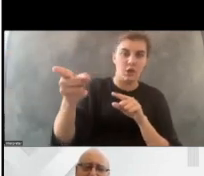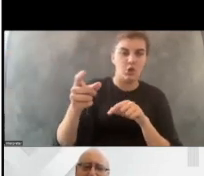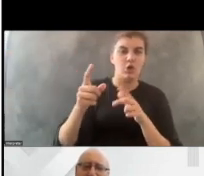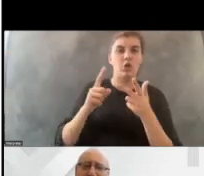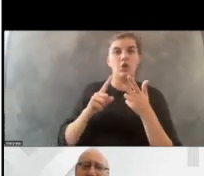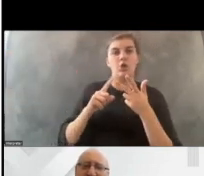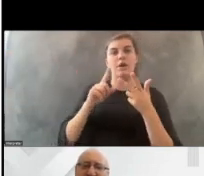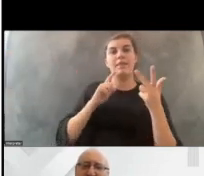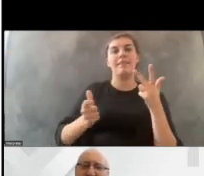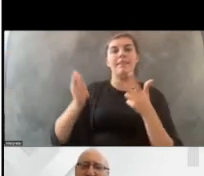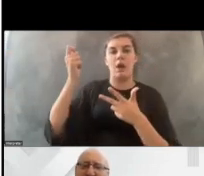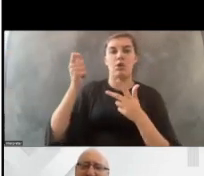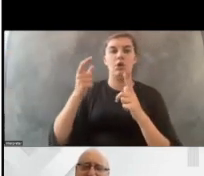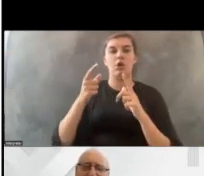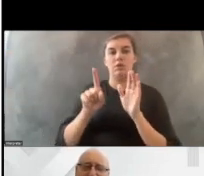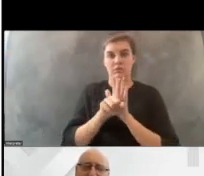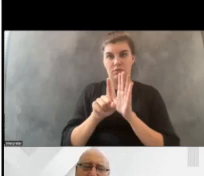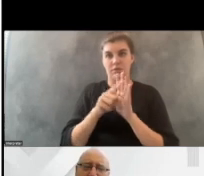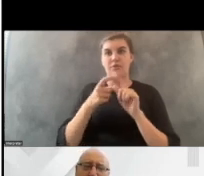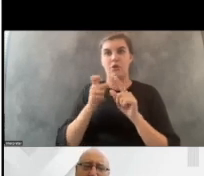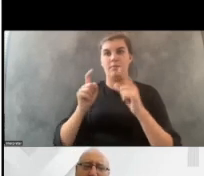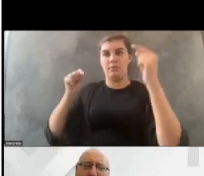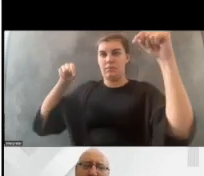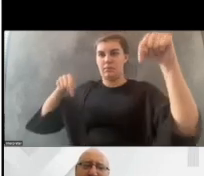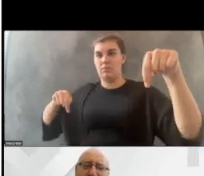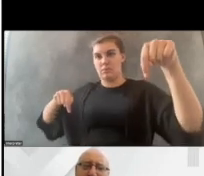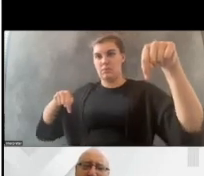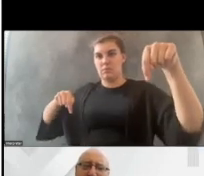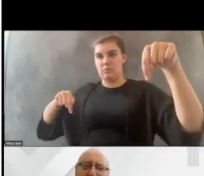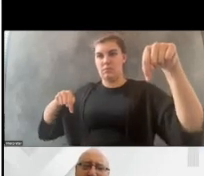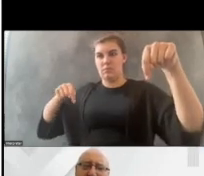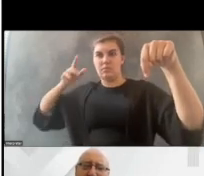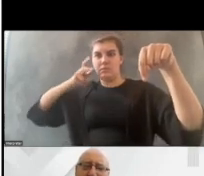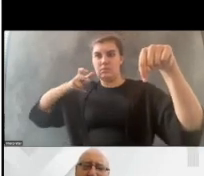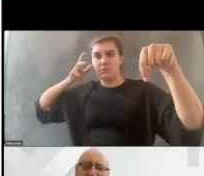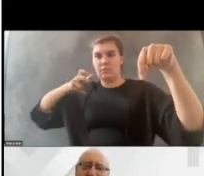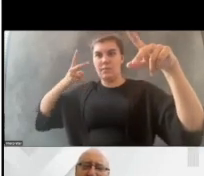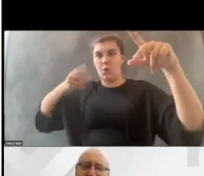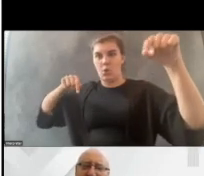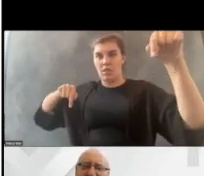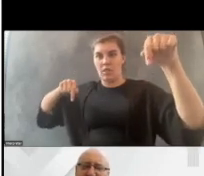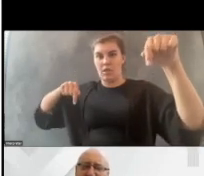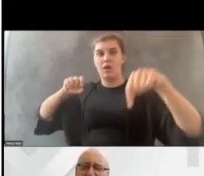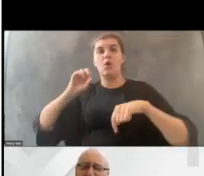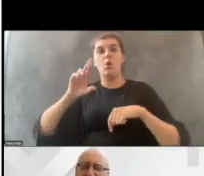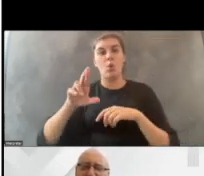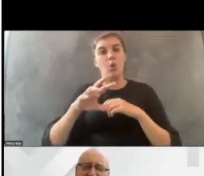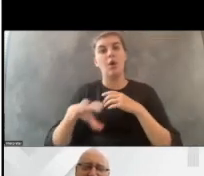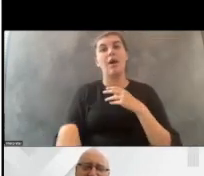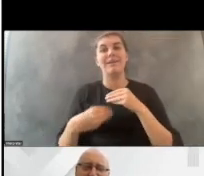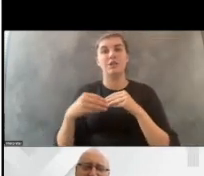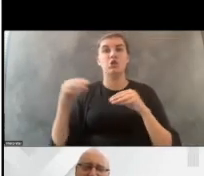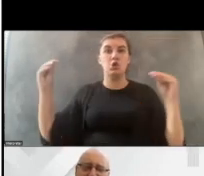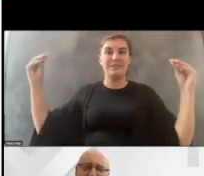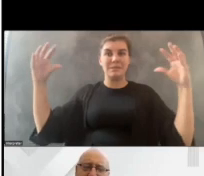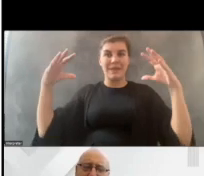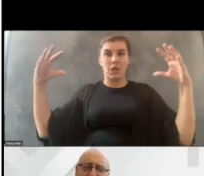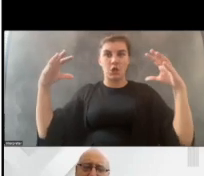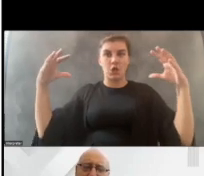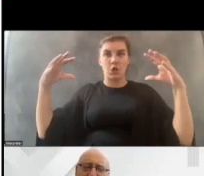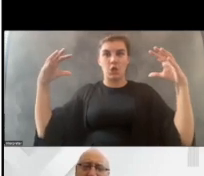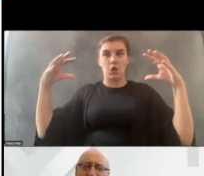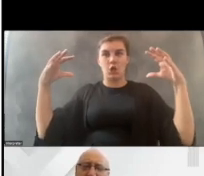Now, there is an exception to this because sometimes this is not achievable. A lot of times in alterations, this is not achievable. So in